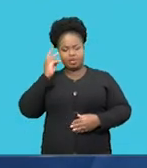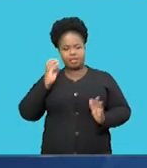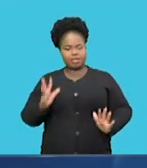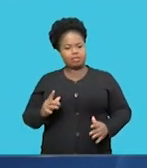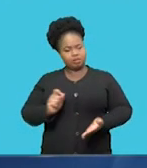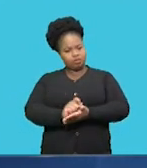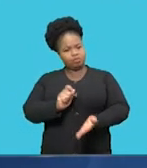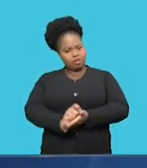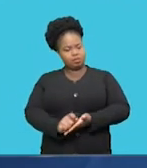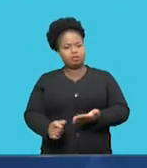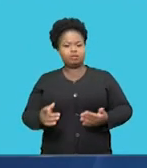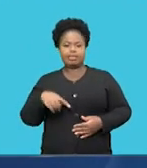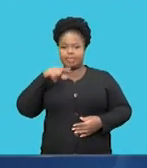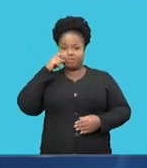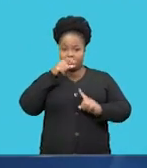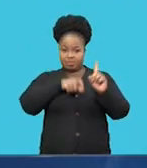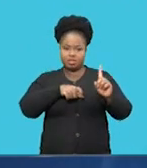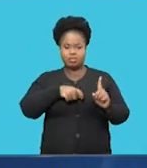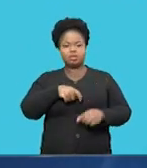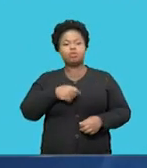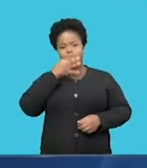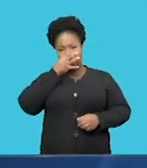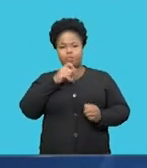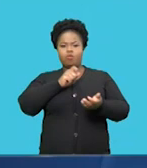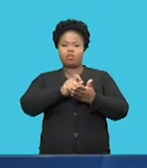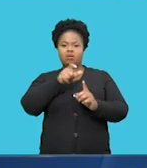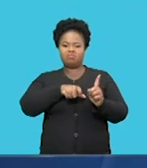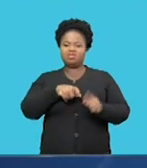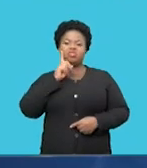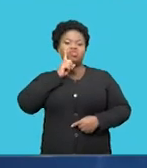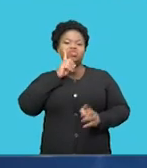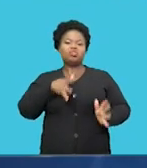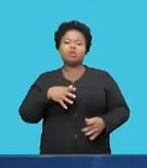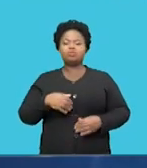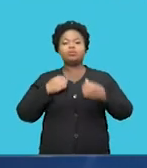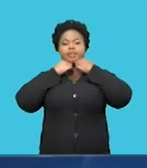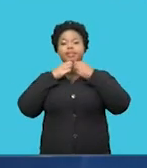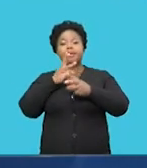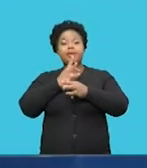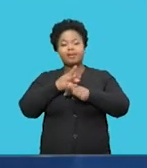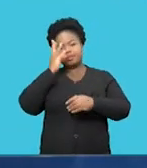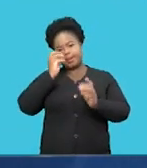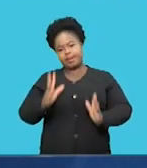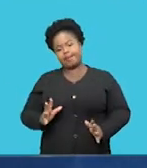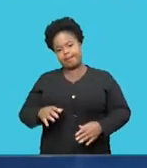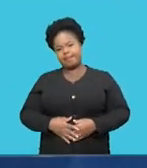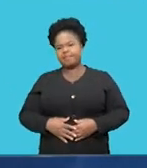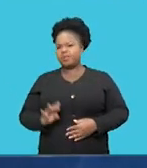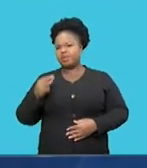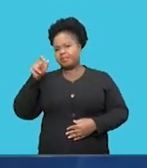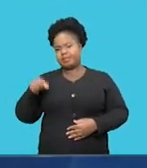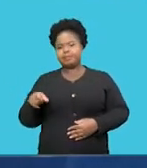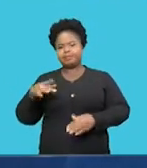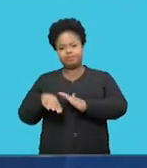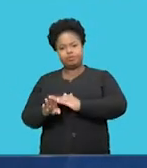write independently the name of the person who's bullying, whether it's the educator, whether it's the parent, whether it's the learner, whether it's somebody in the